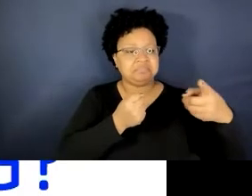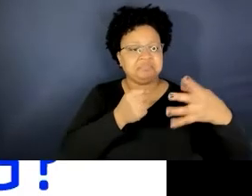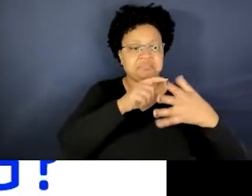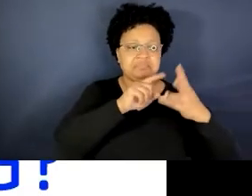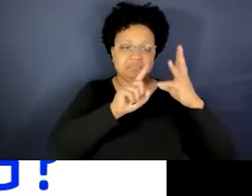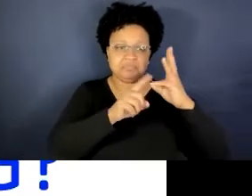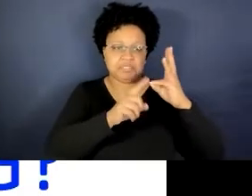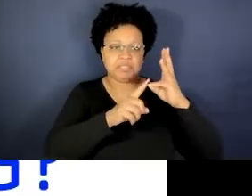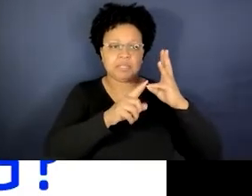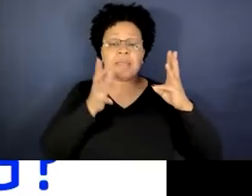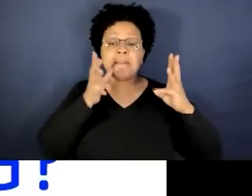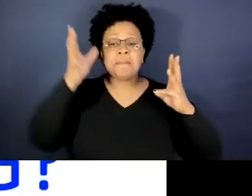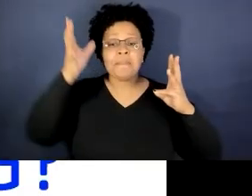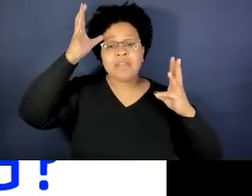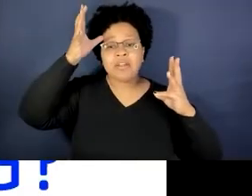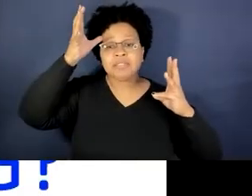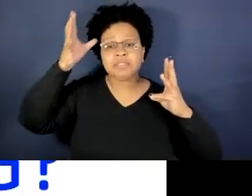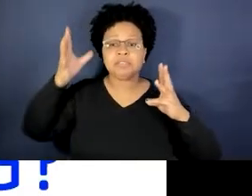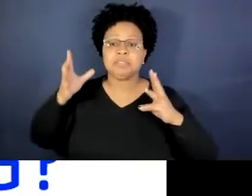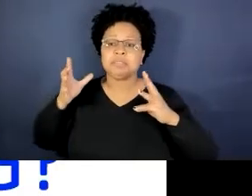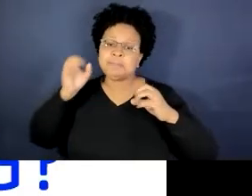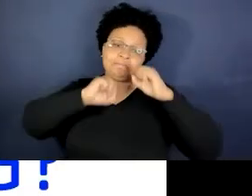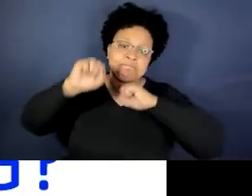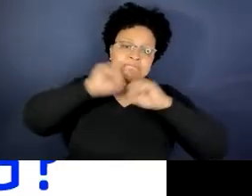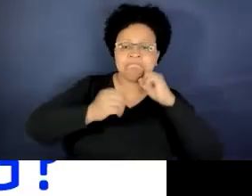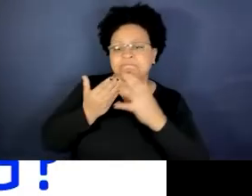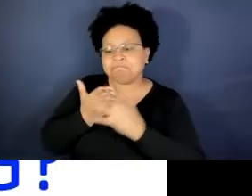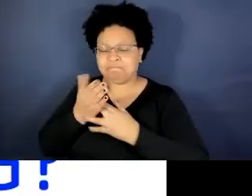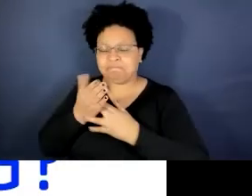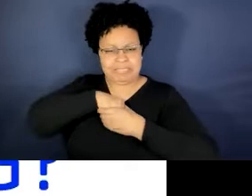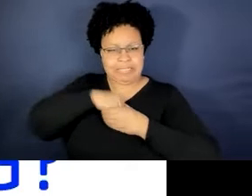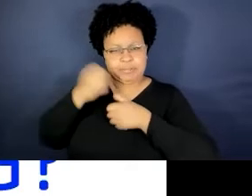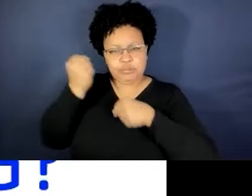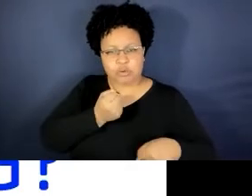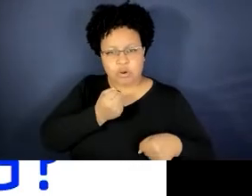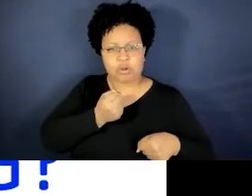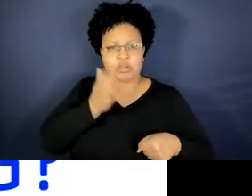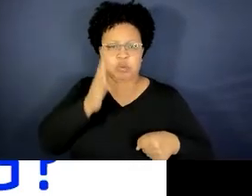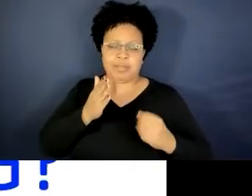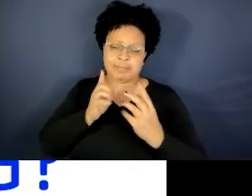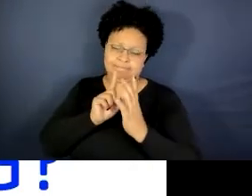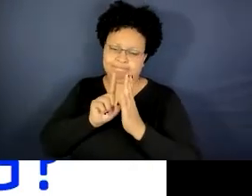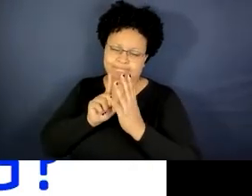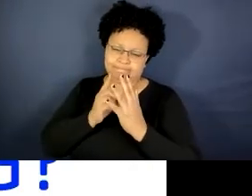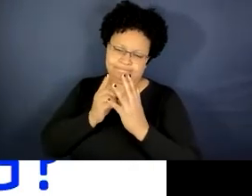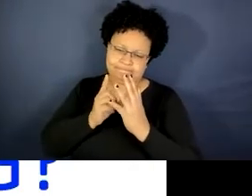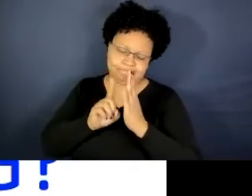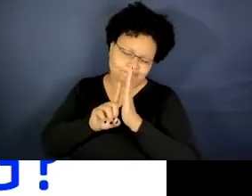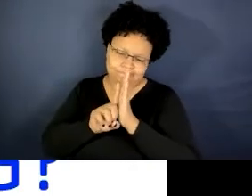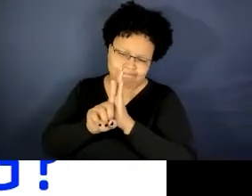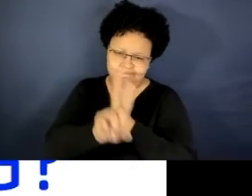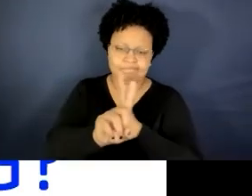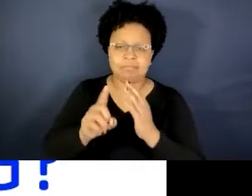Parental resilience. That inner strength you have that causes you to walk through and push through.